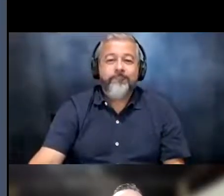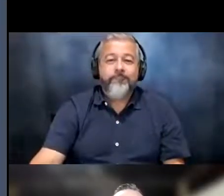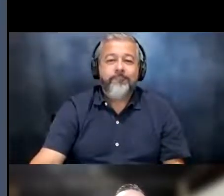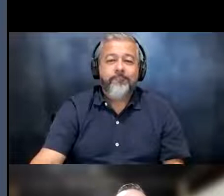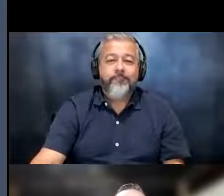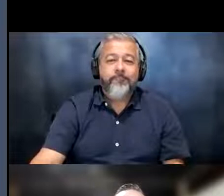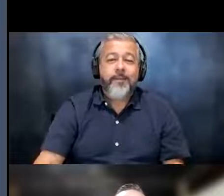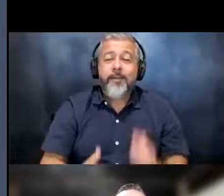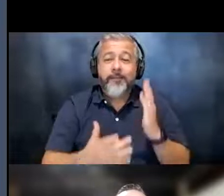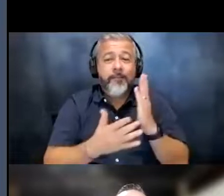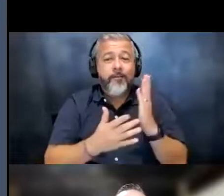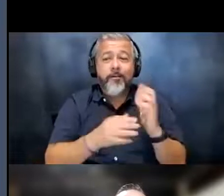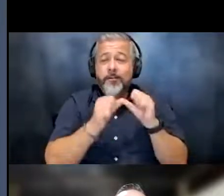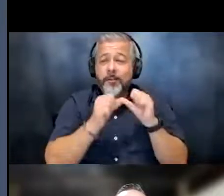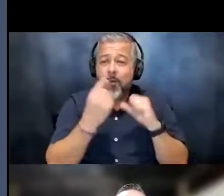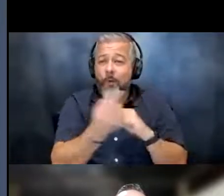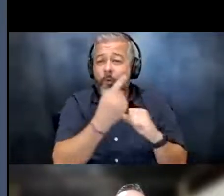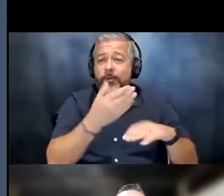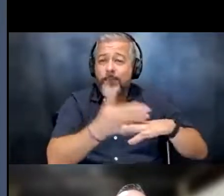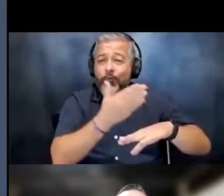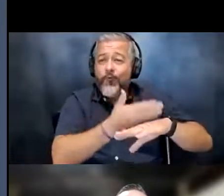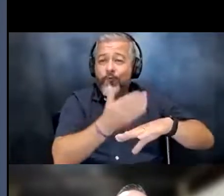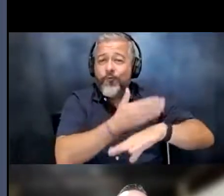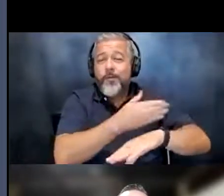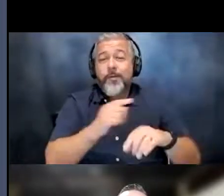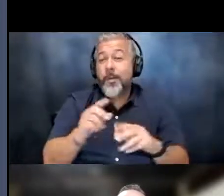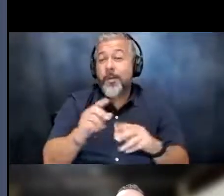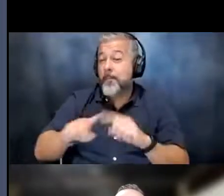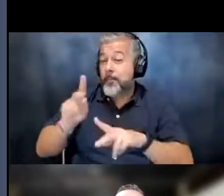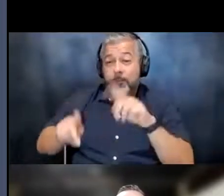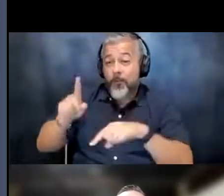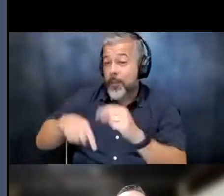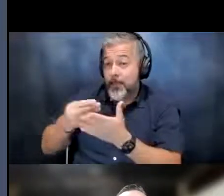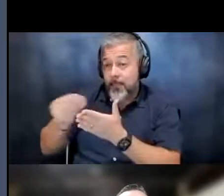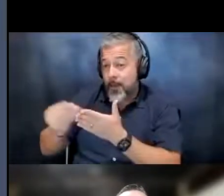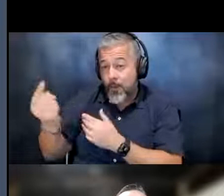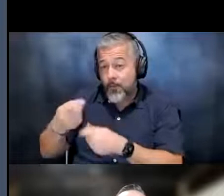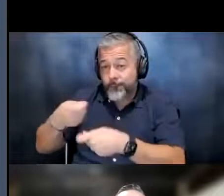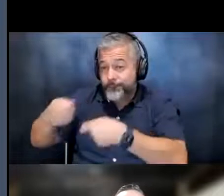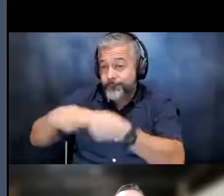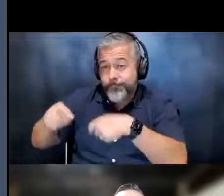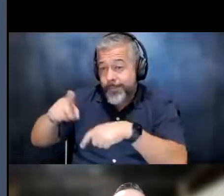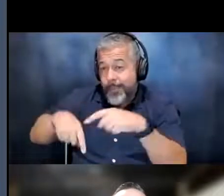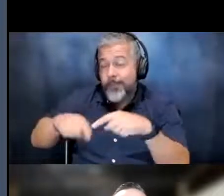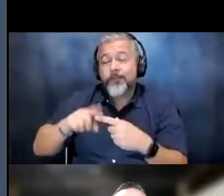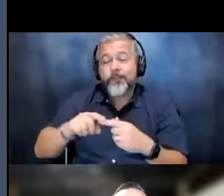improving so quickly. And so ensuring that things are accessible in that way is